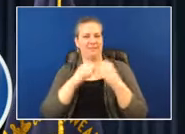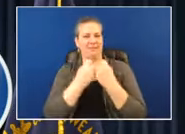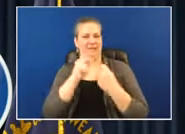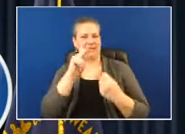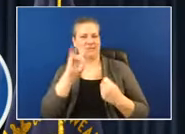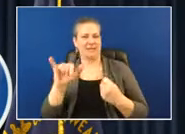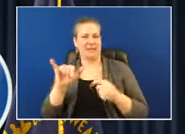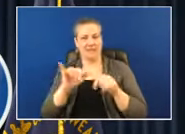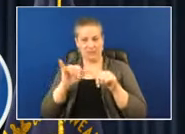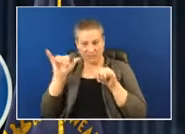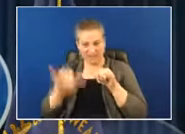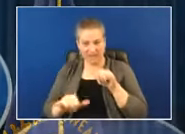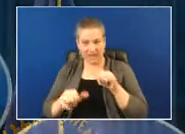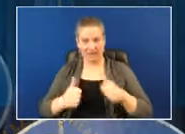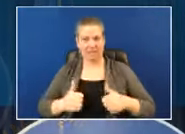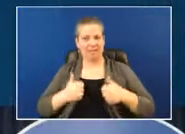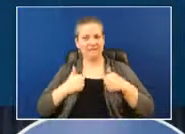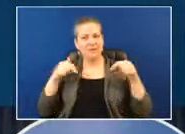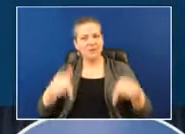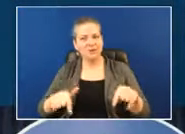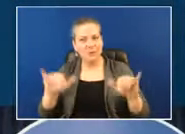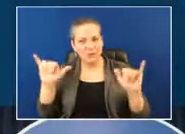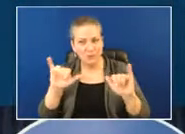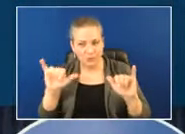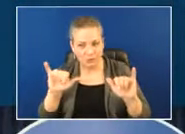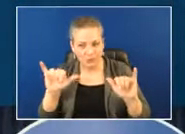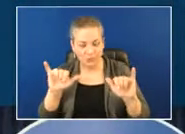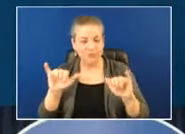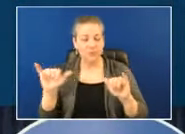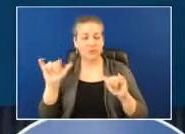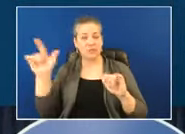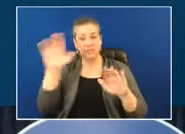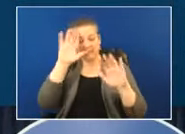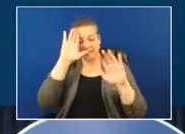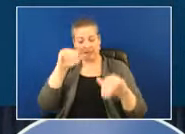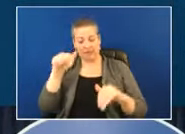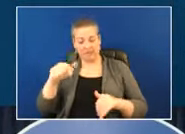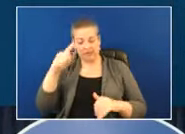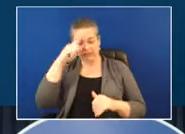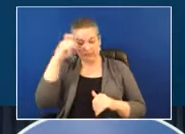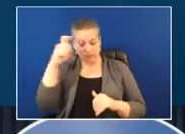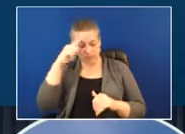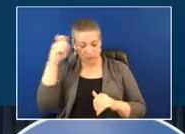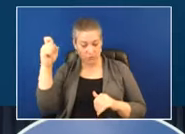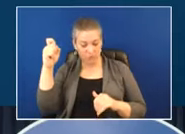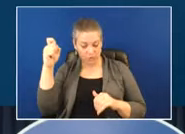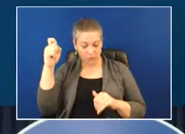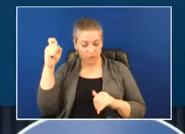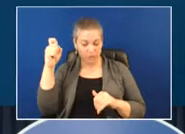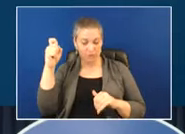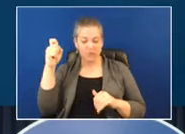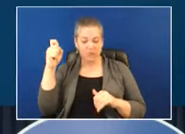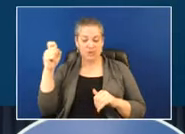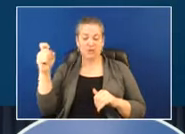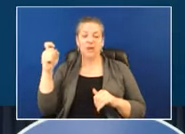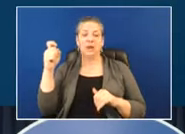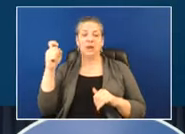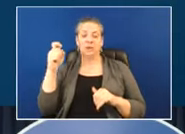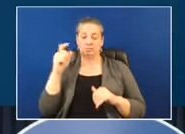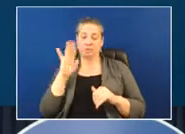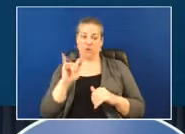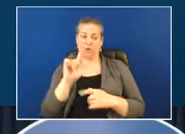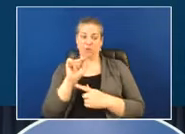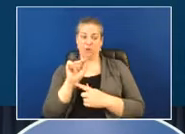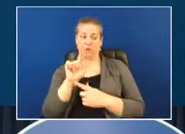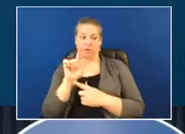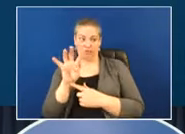here. Construction is anticipated to begin this summer, with the facility being operational by 2024. Augusta Distillery's expansion